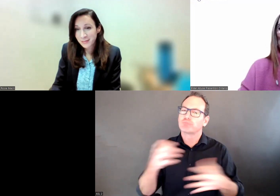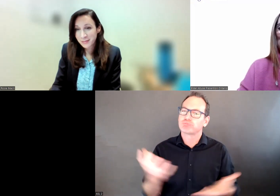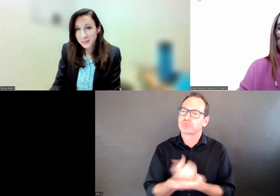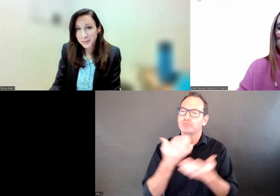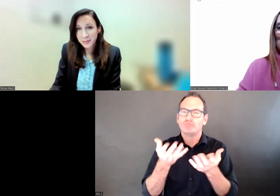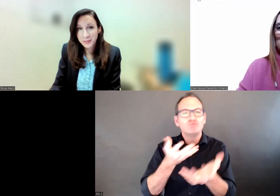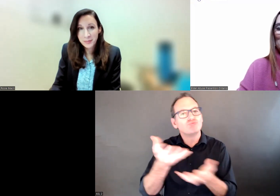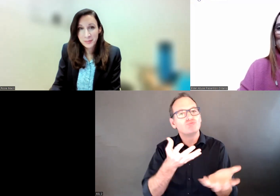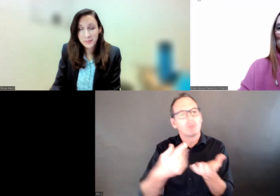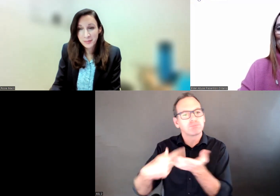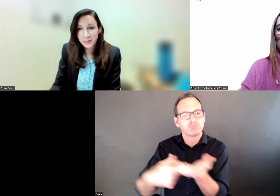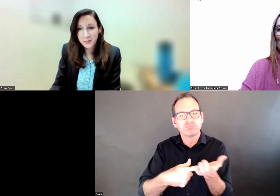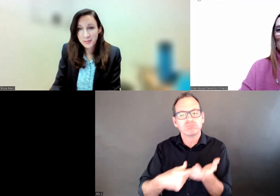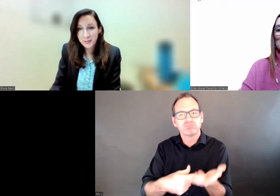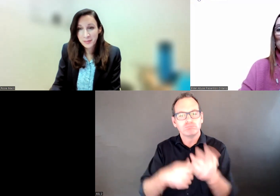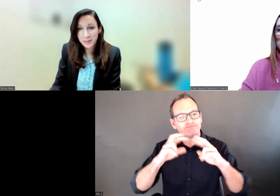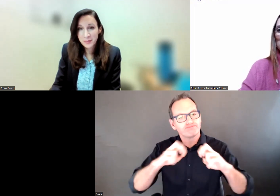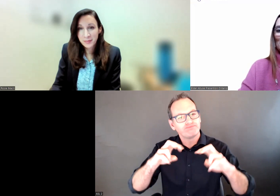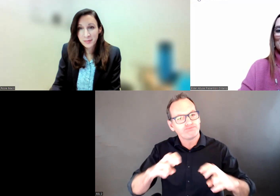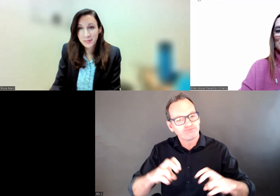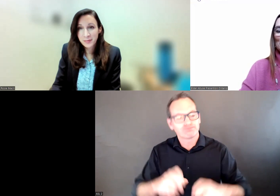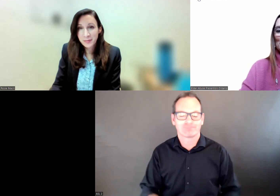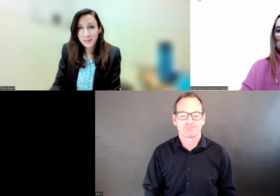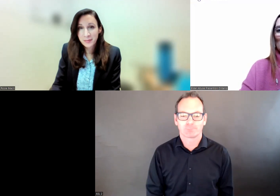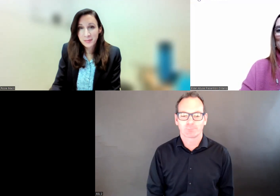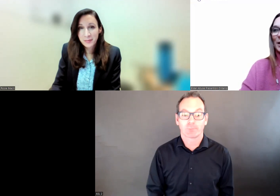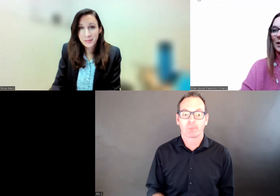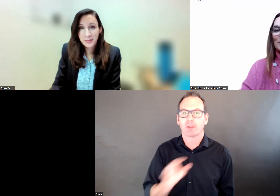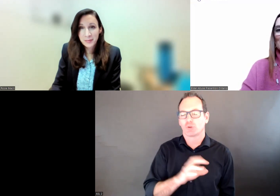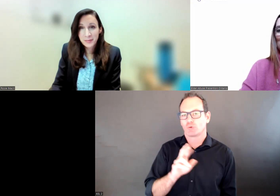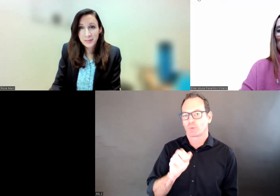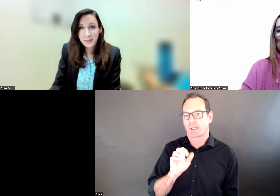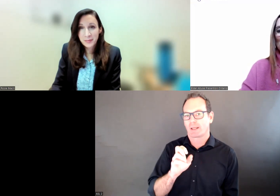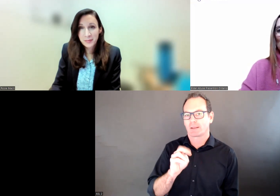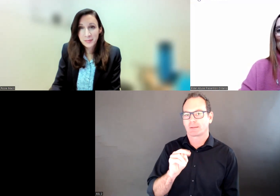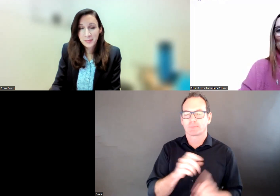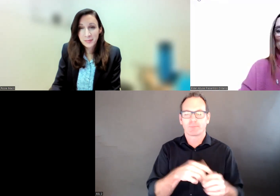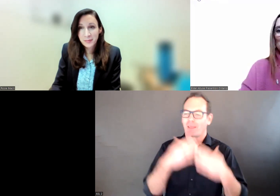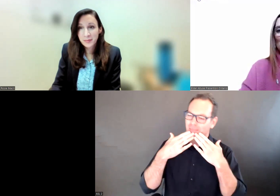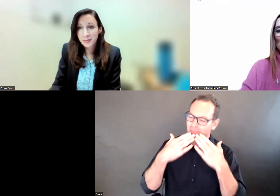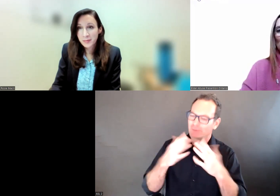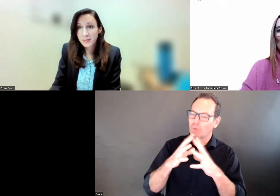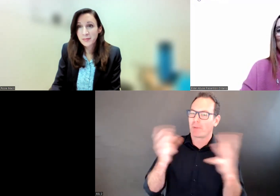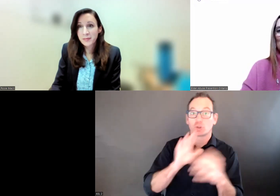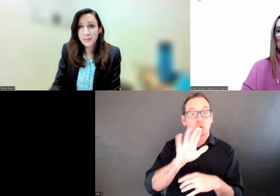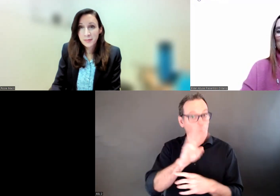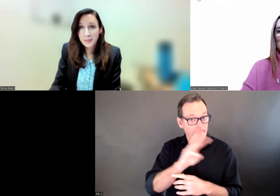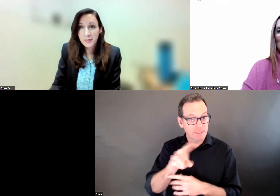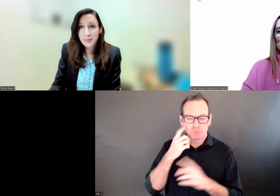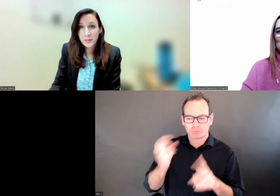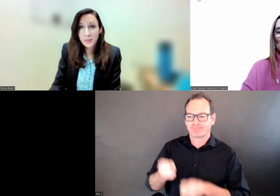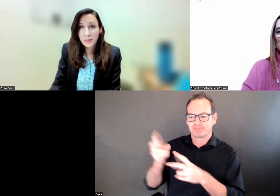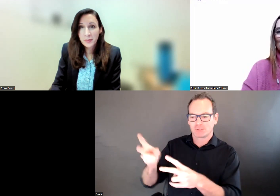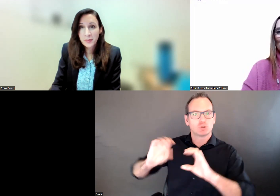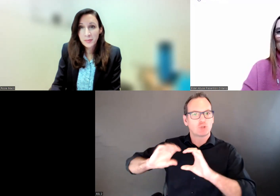much, Rosanna, for taking the time to share your expertise with us. I did put your website in the chat box for people to go to your website to